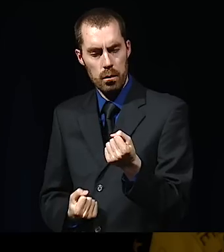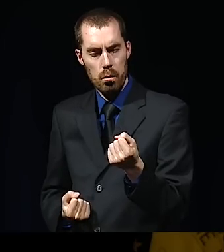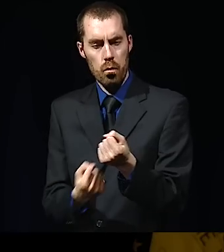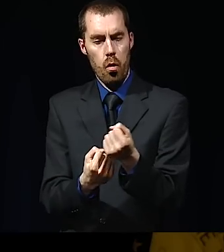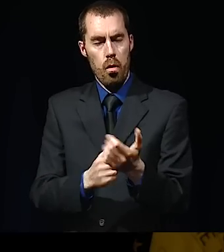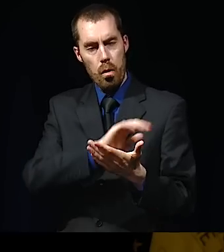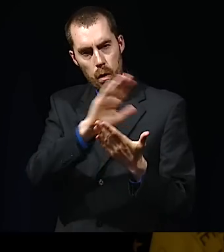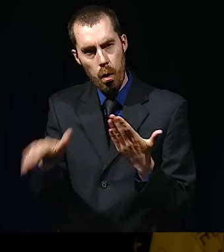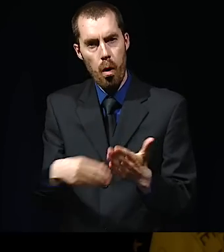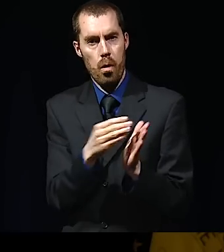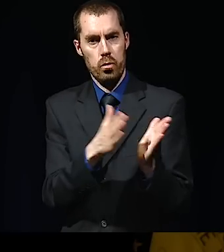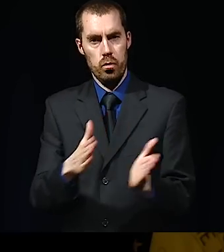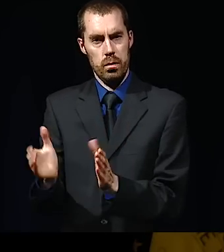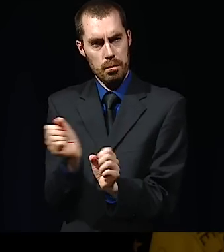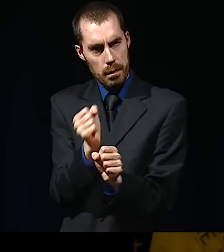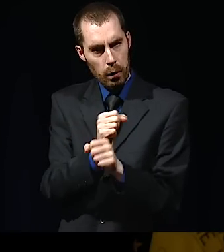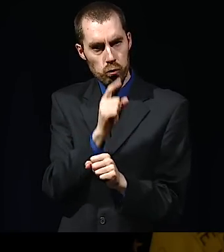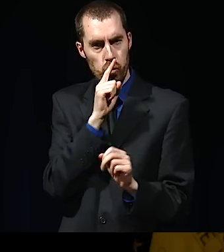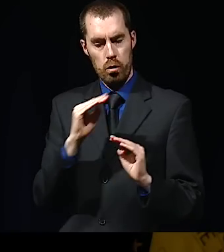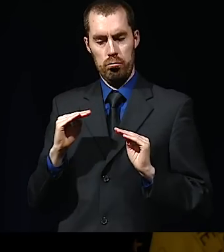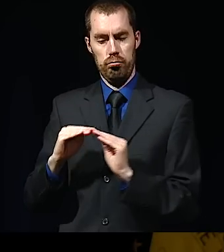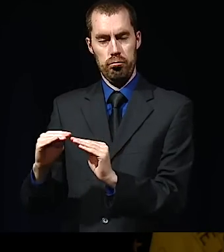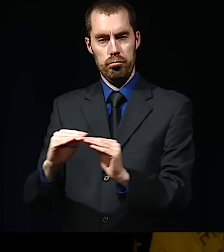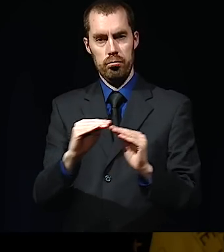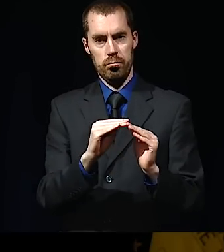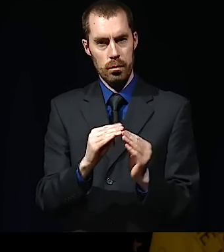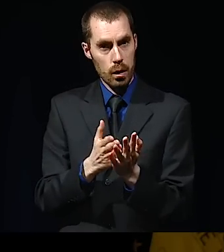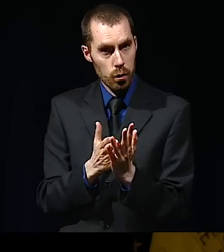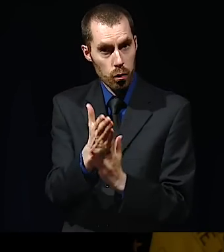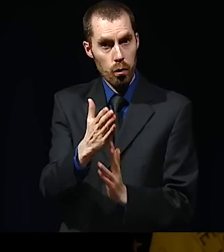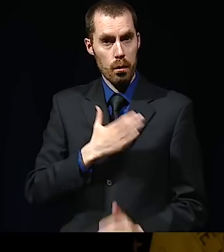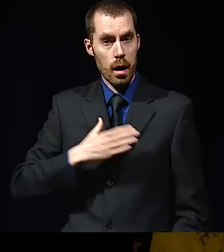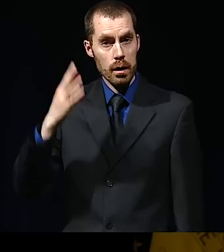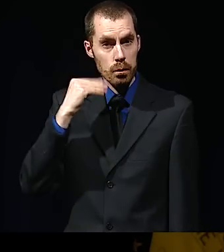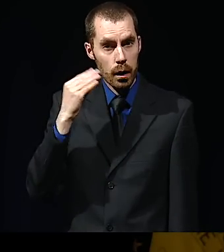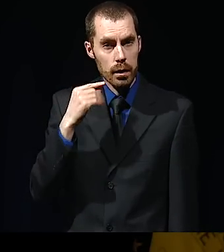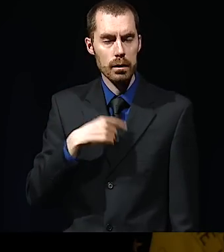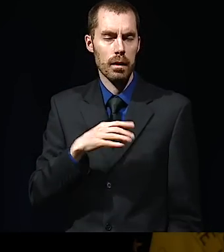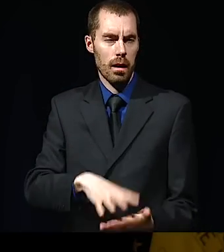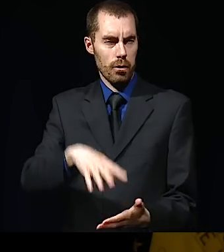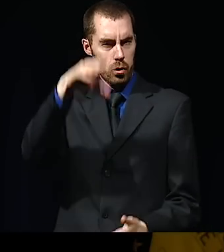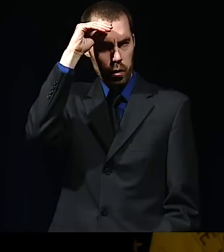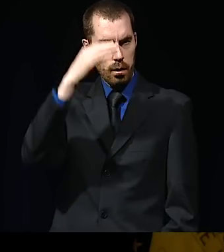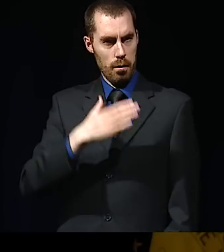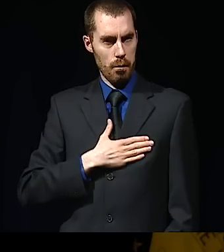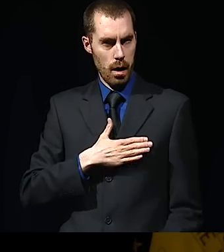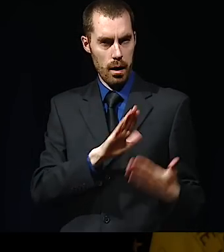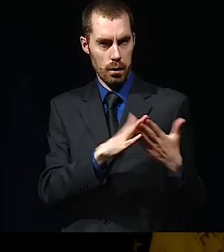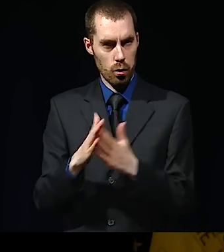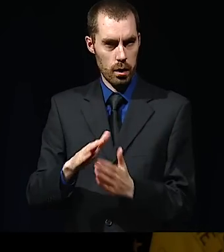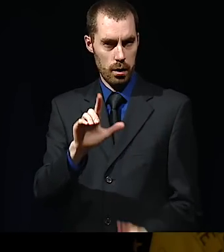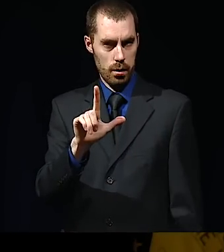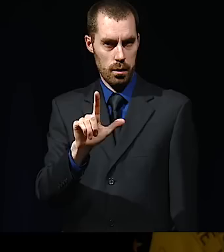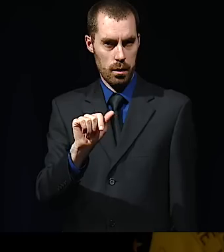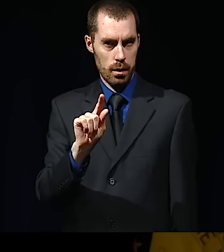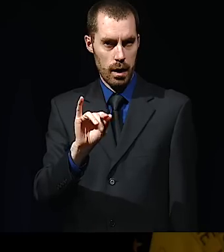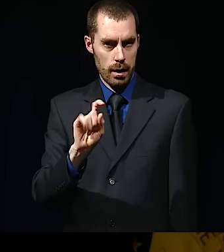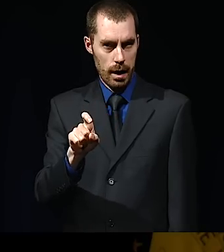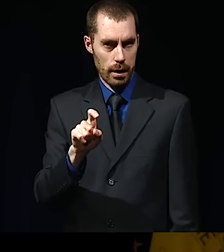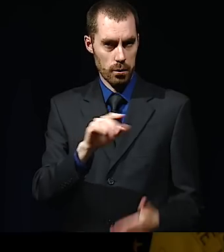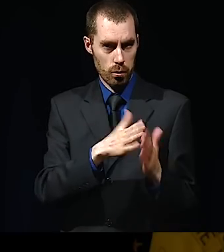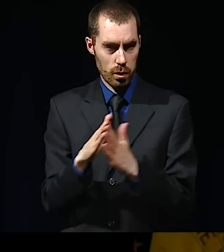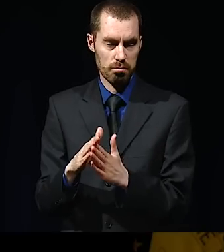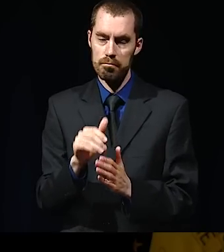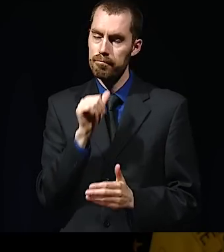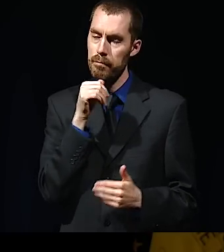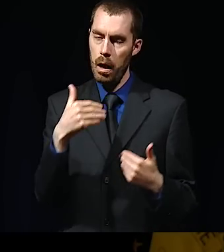all students and ensure equity. Through my experiences, I've learned that my community, the Latinx community, is not represented